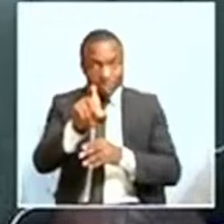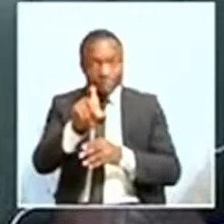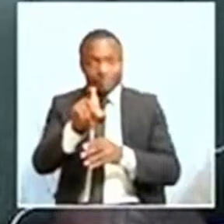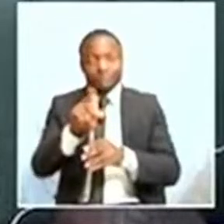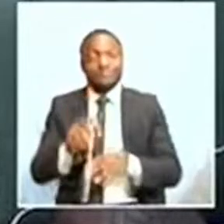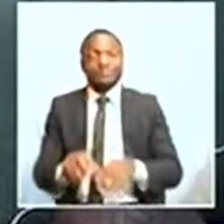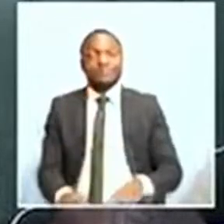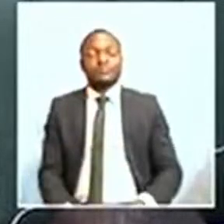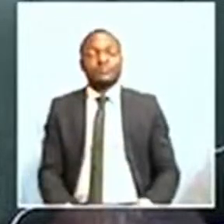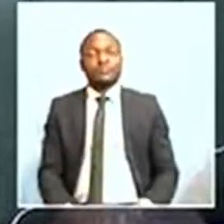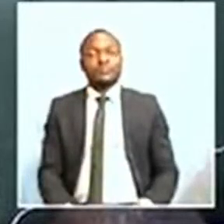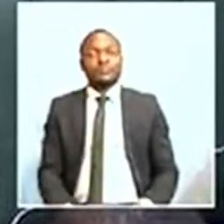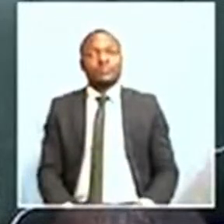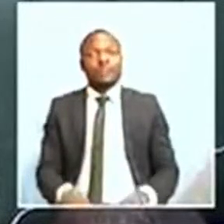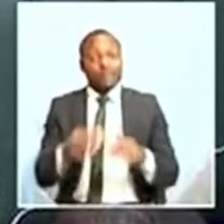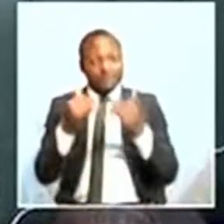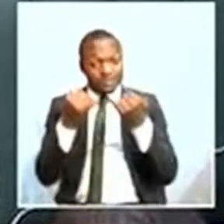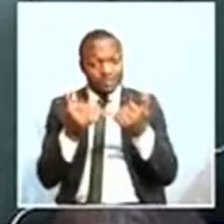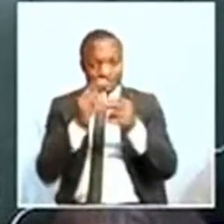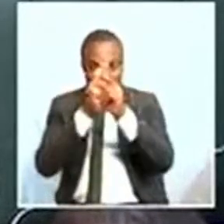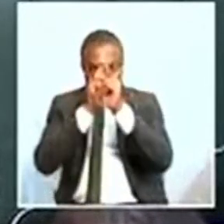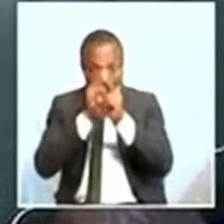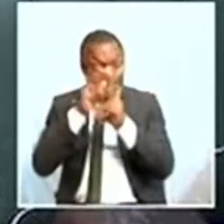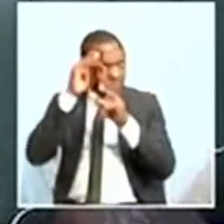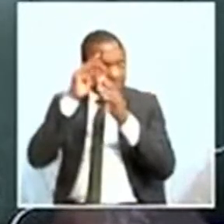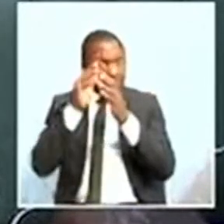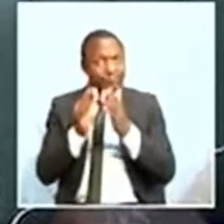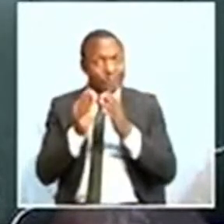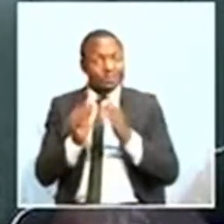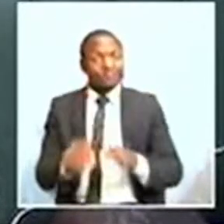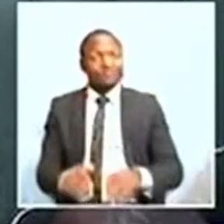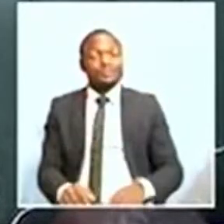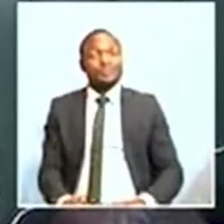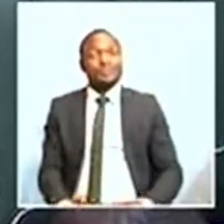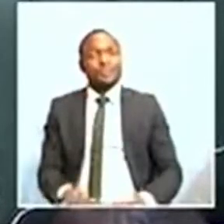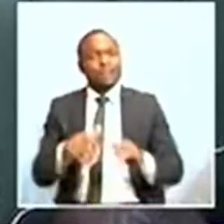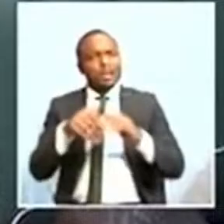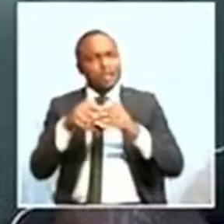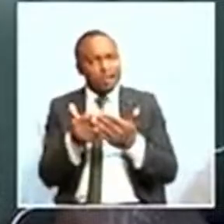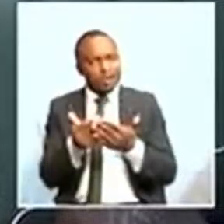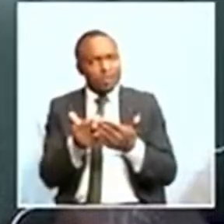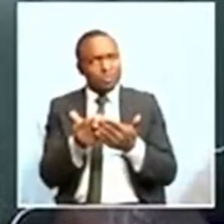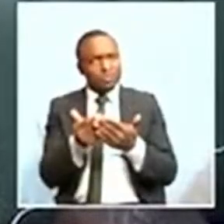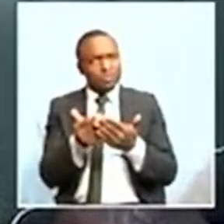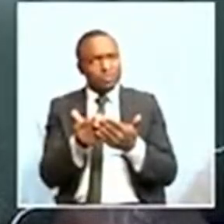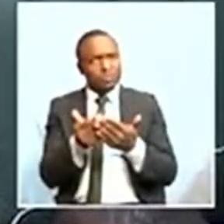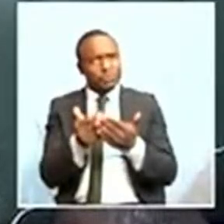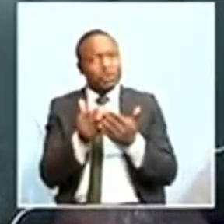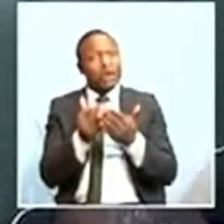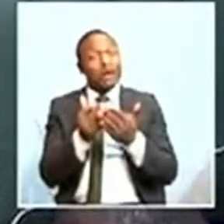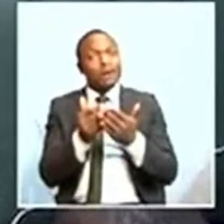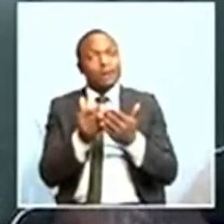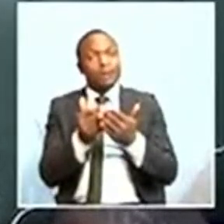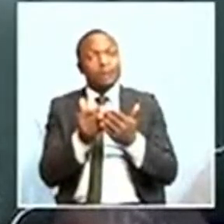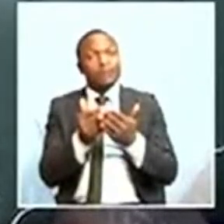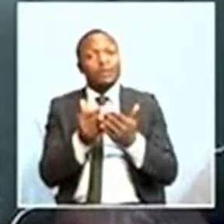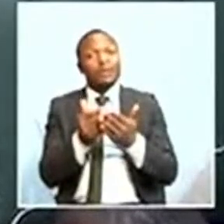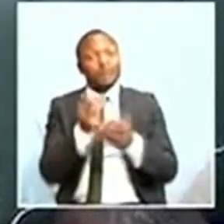Health. Now, Honorable Minister, how prepared is your